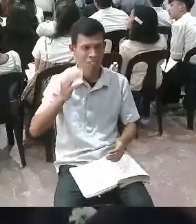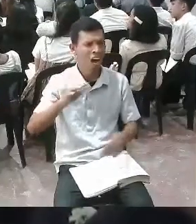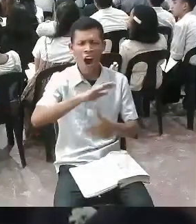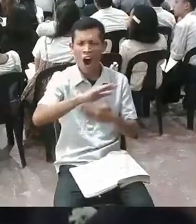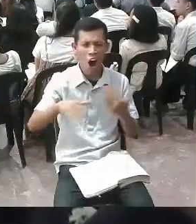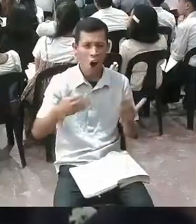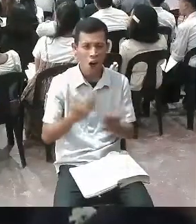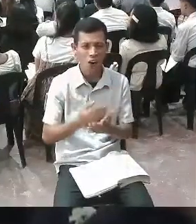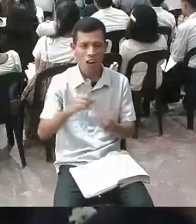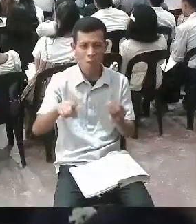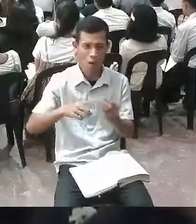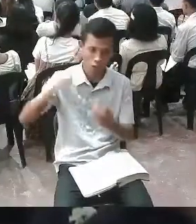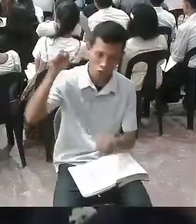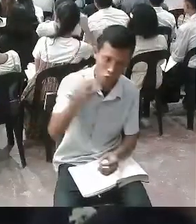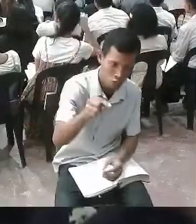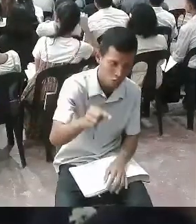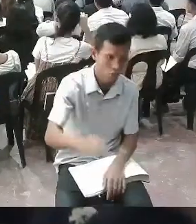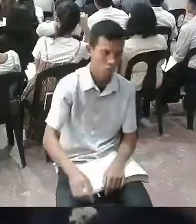everything about you